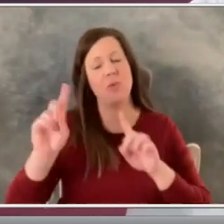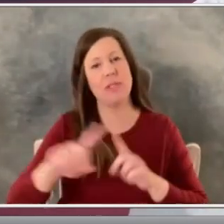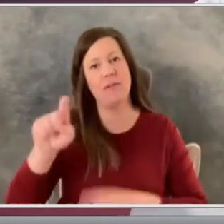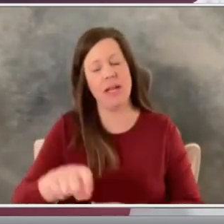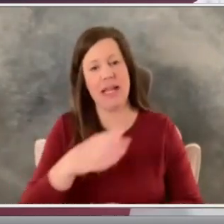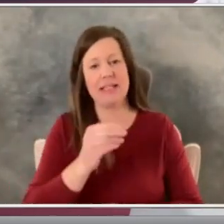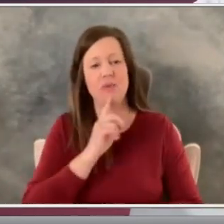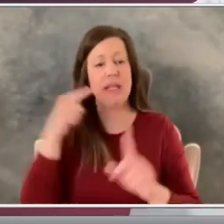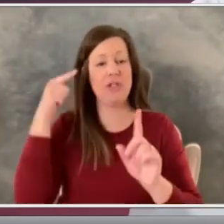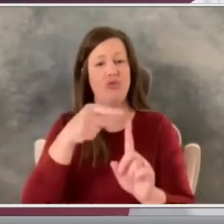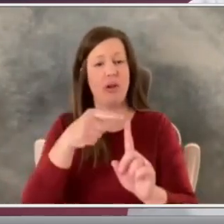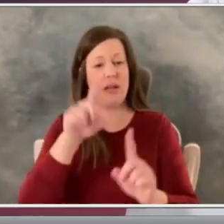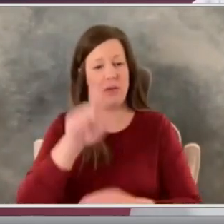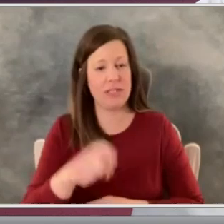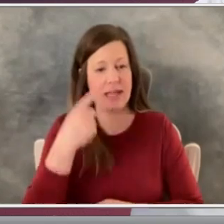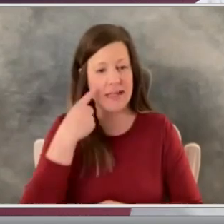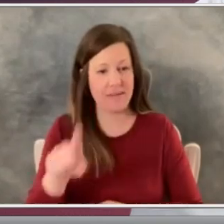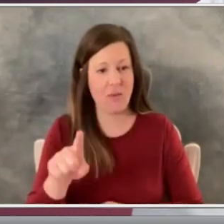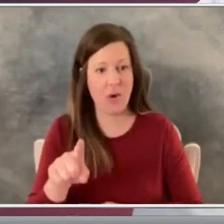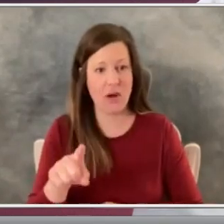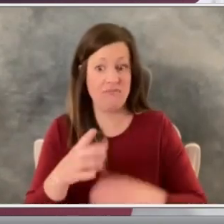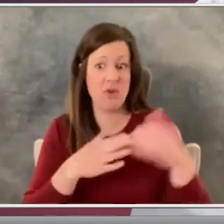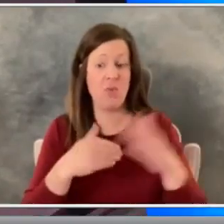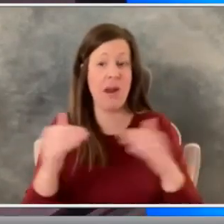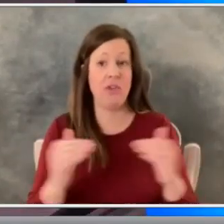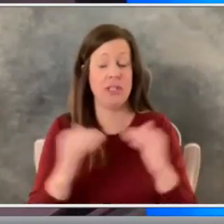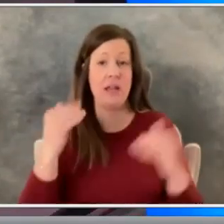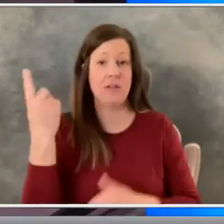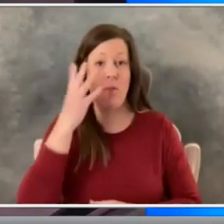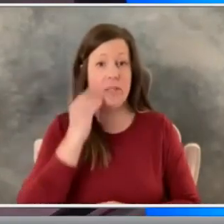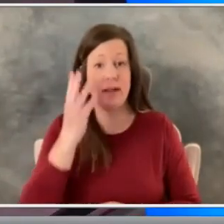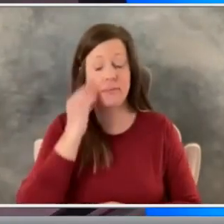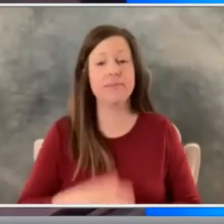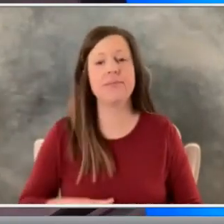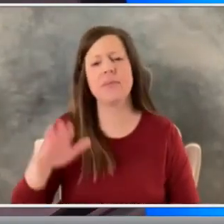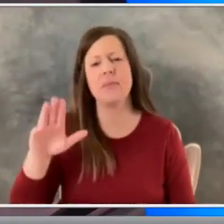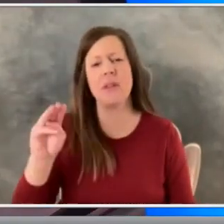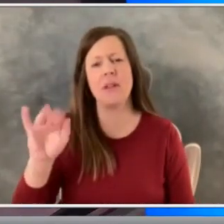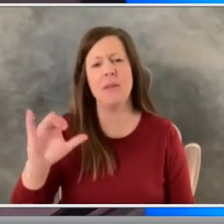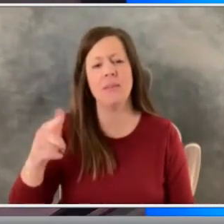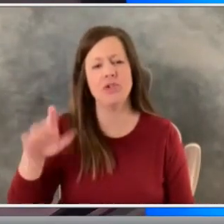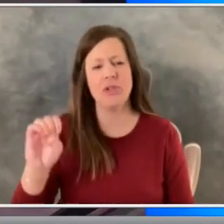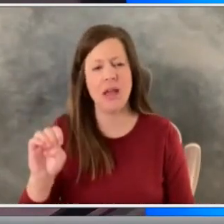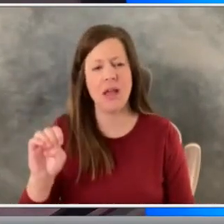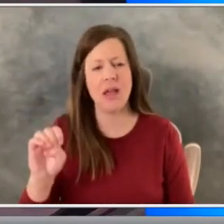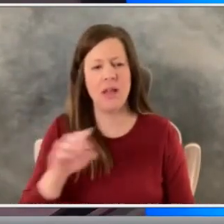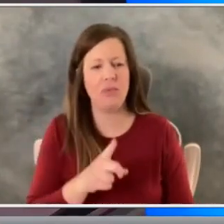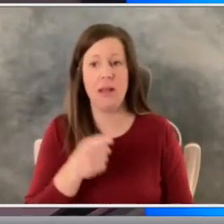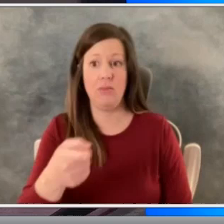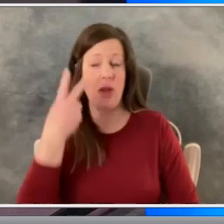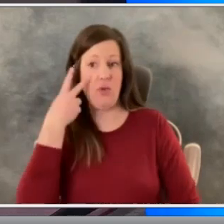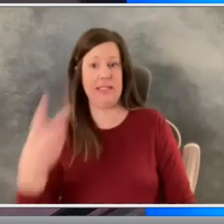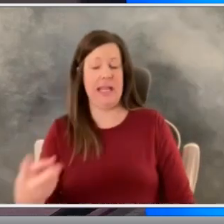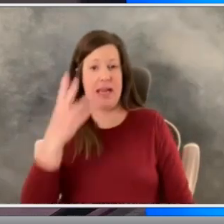target those needs for, you know, what stage somebody's in. Michelle, what's been incredible to just witness and go through is the